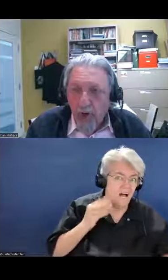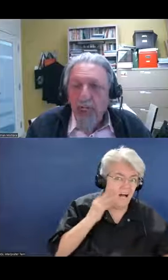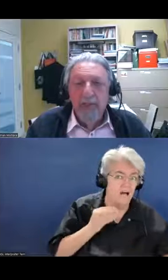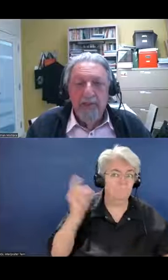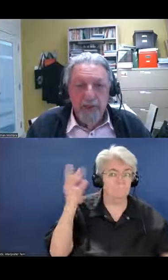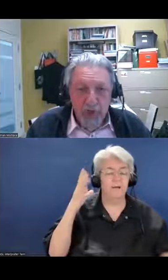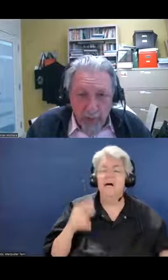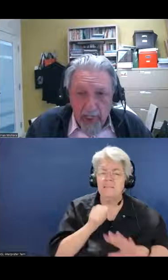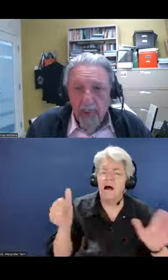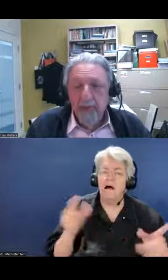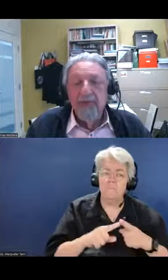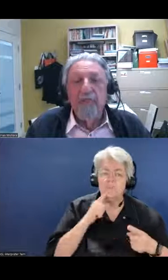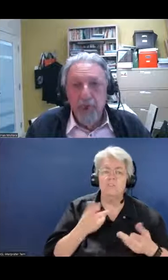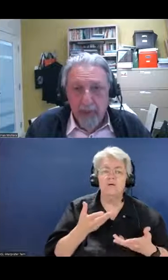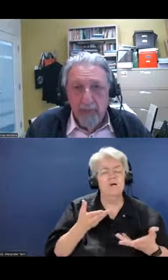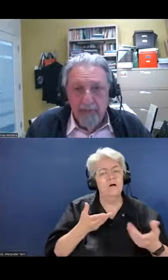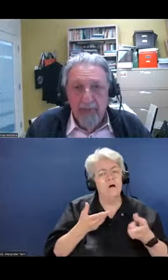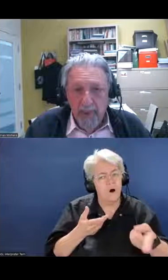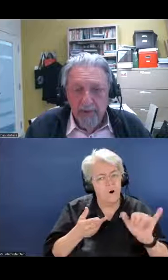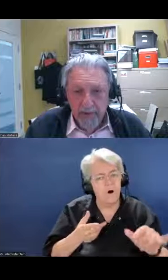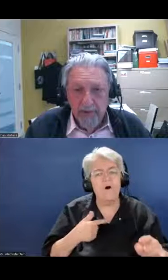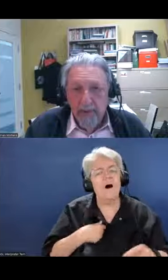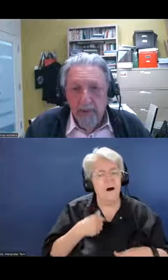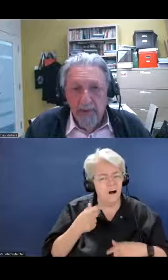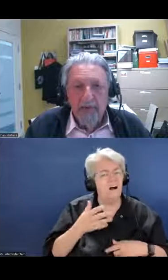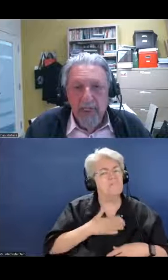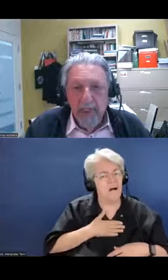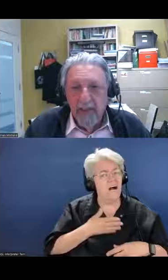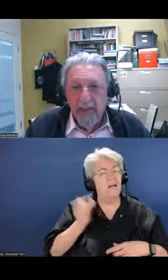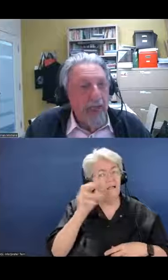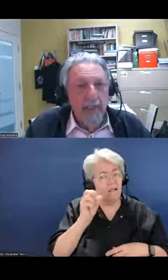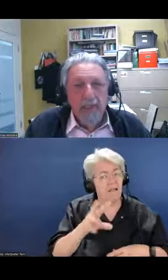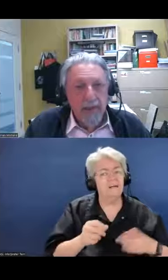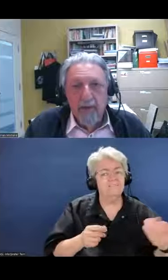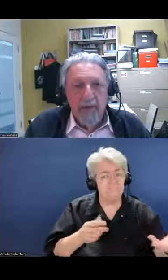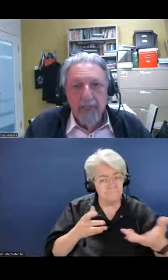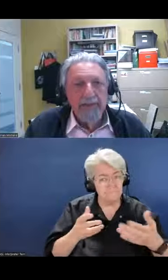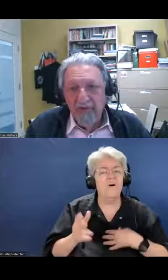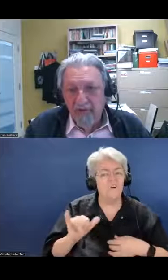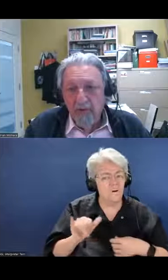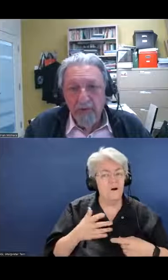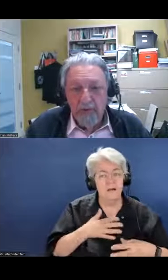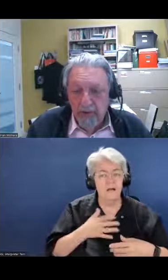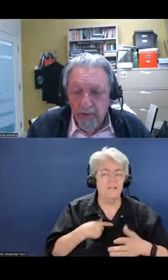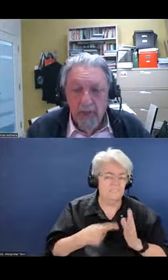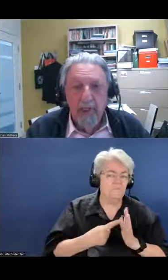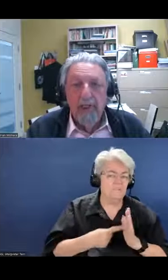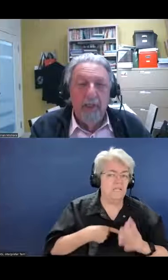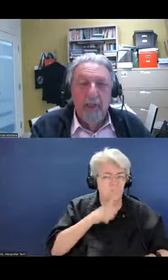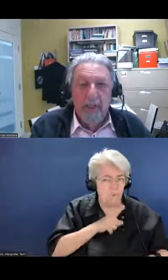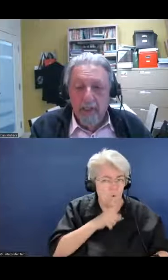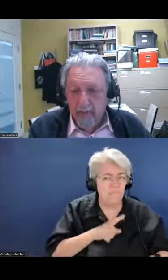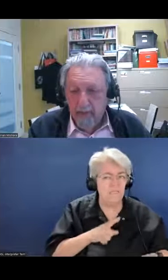was more sharing some shared experiences, saying, I sometimes feel lonely too.